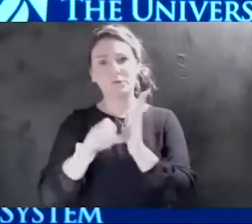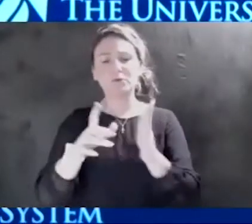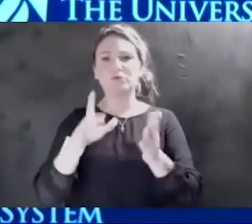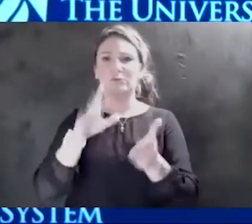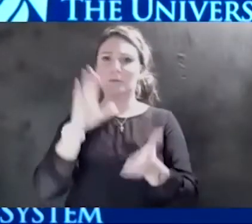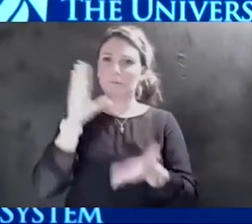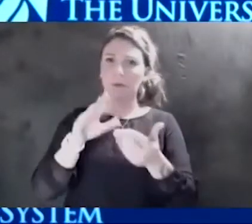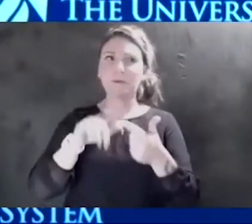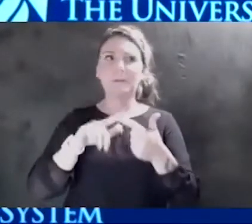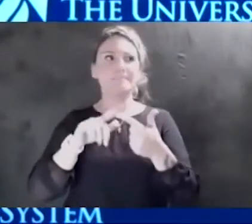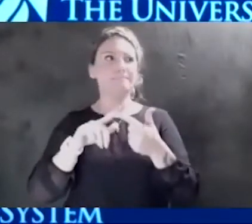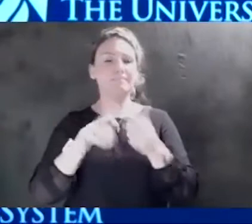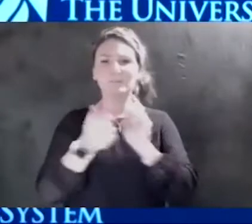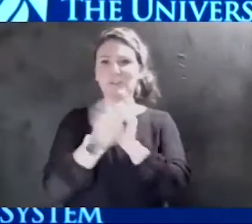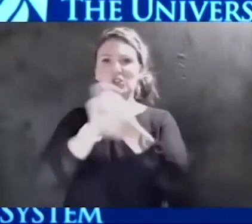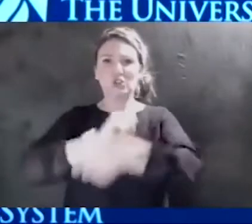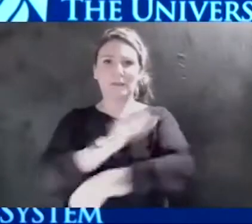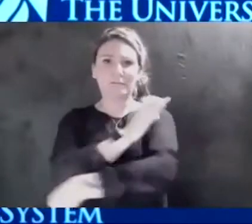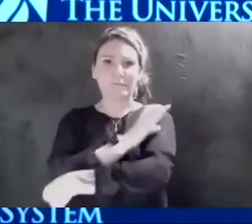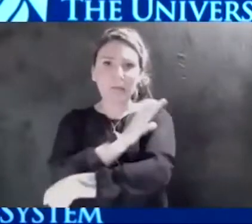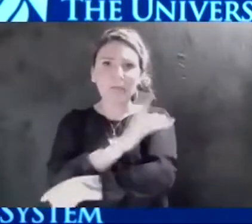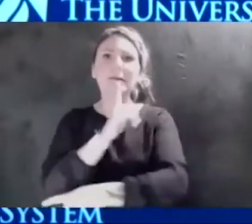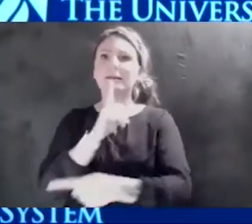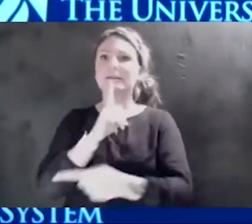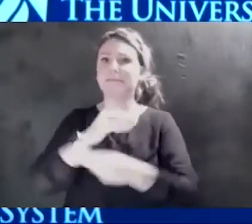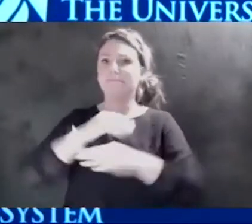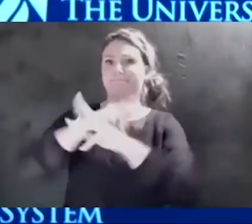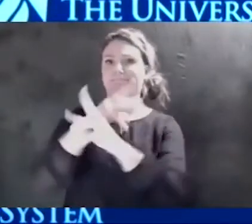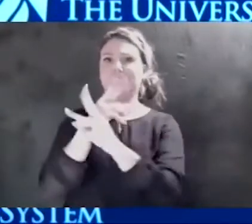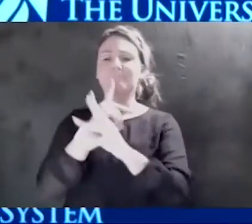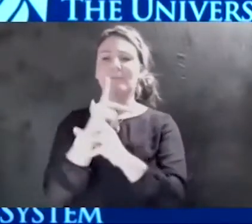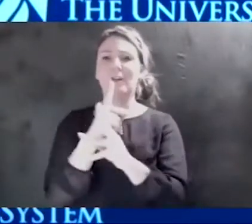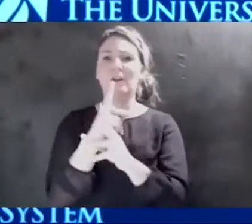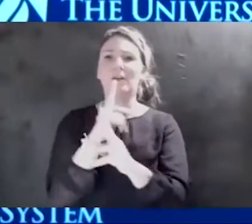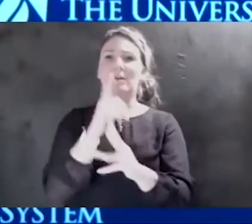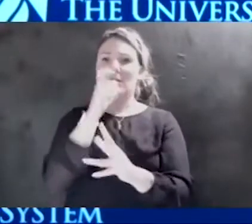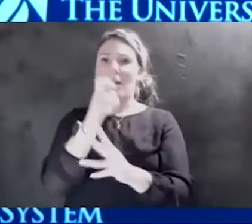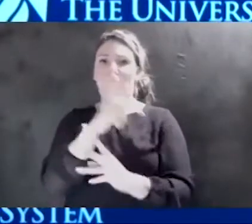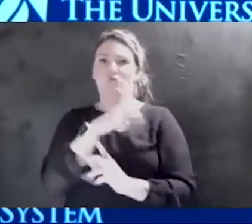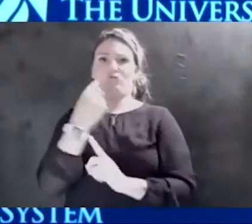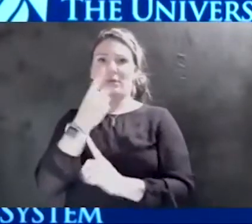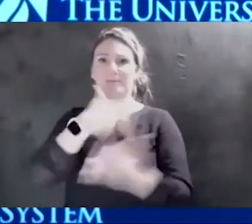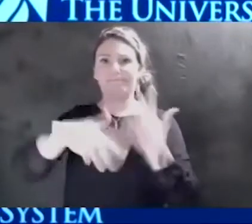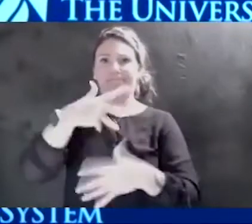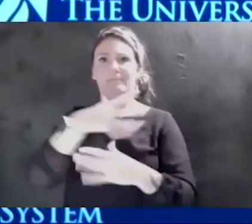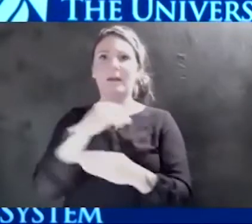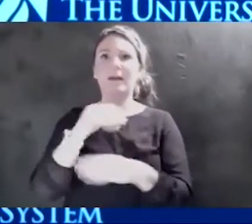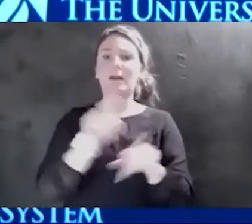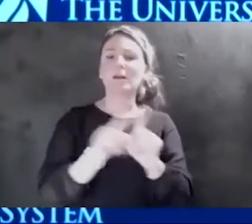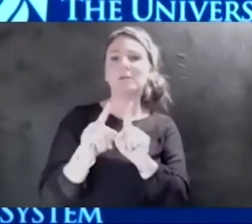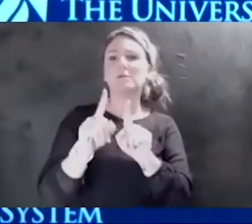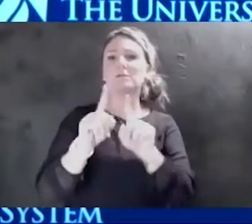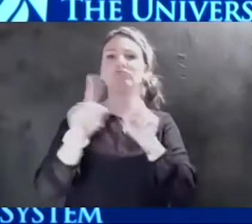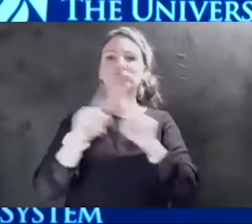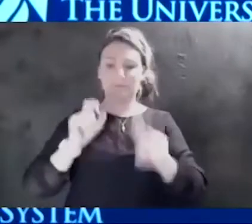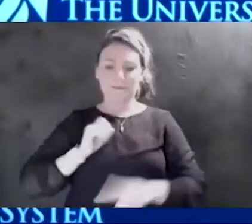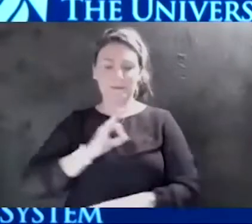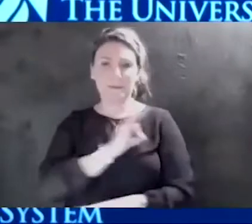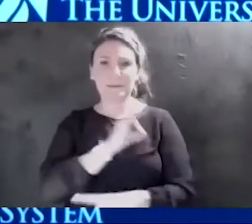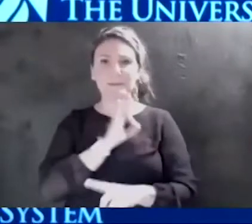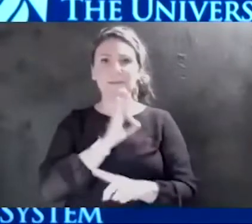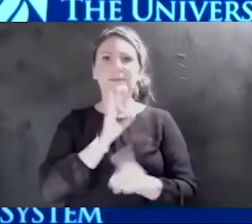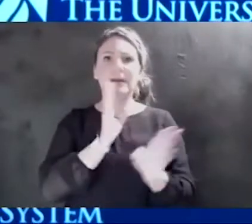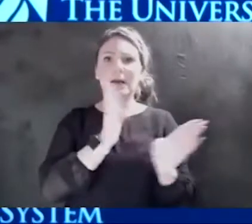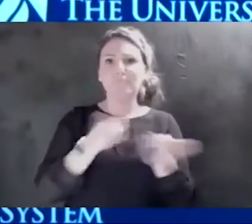to mostly telemedicine so we didn't subject patients to risks around that. And we had to do a different staffing pattern, both within our medical staff and our